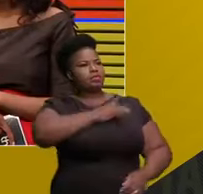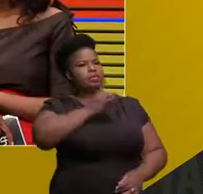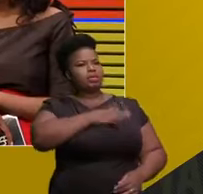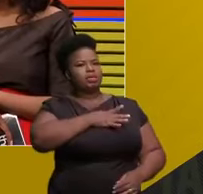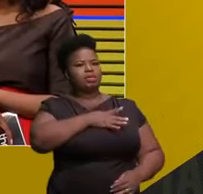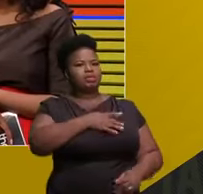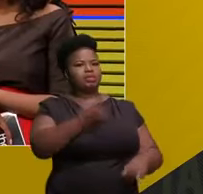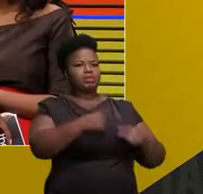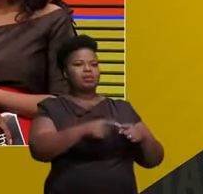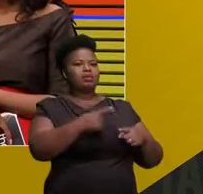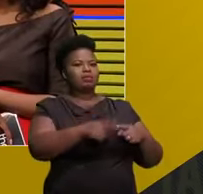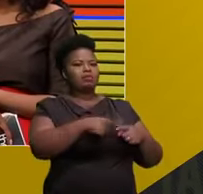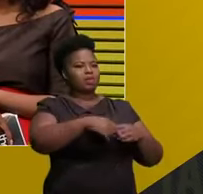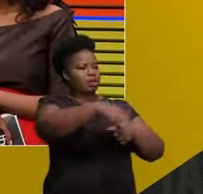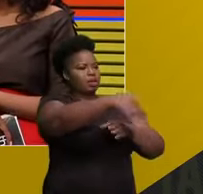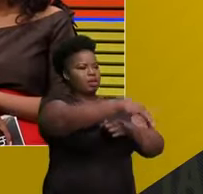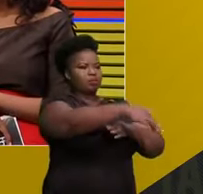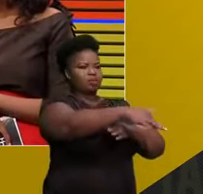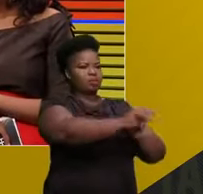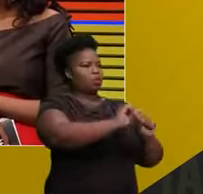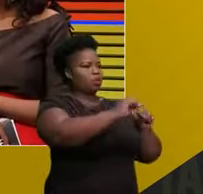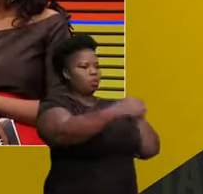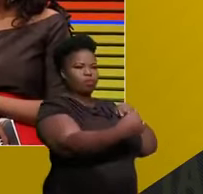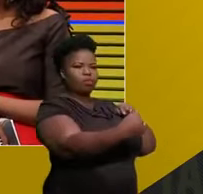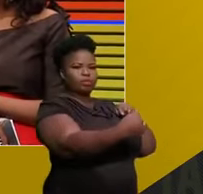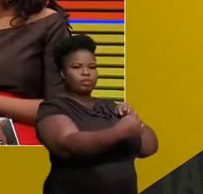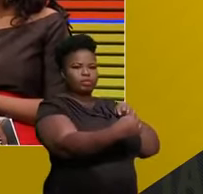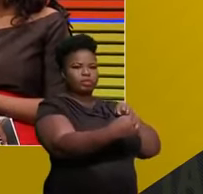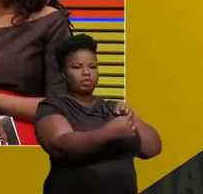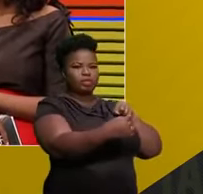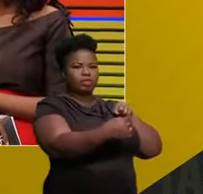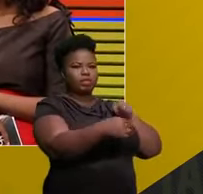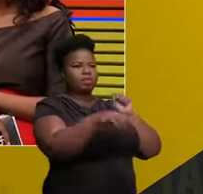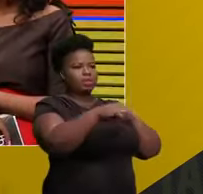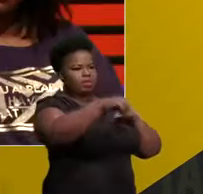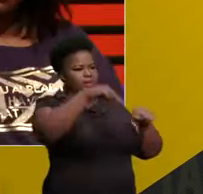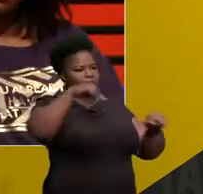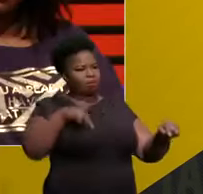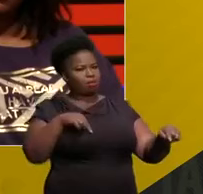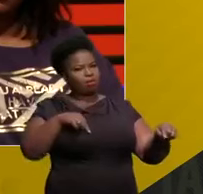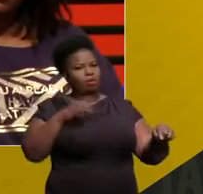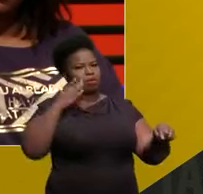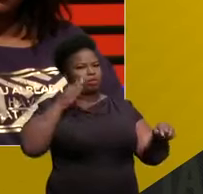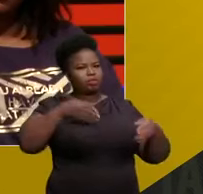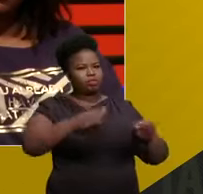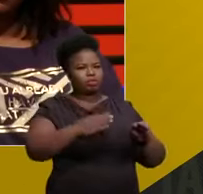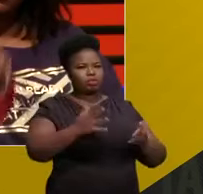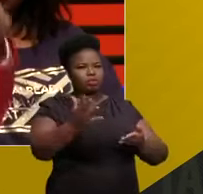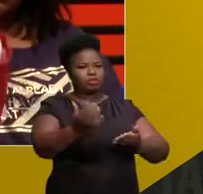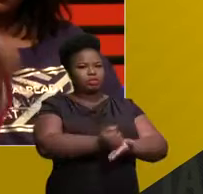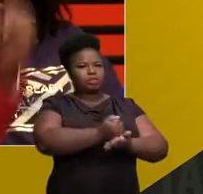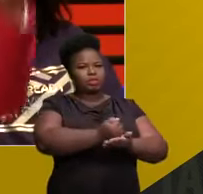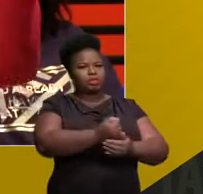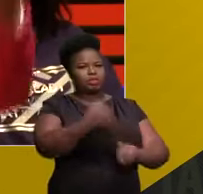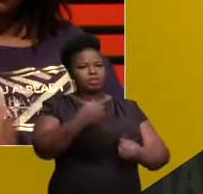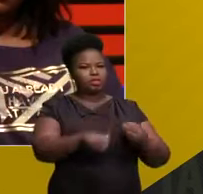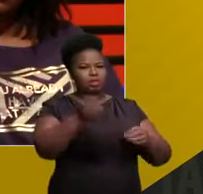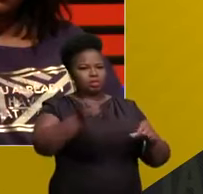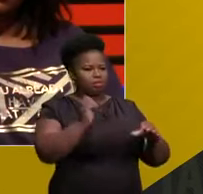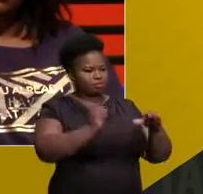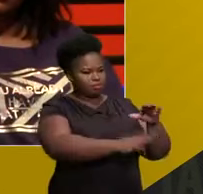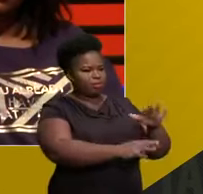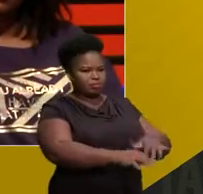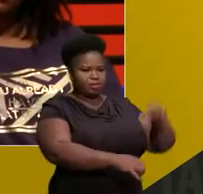front opposite ya munda to modlante. O jumpa strata. Ha ton jumpa strata o nka ngwana o mokenya ka putungwa e